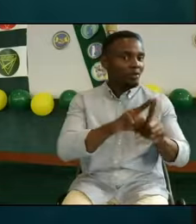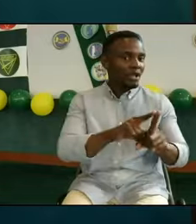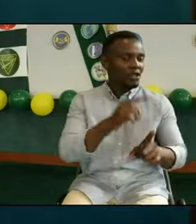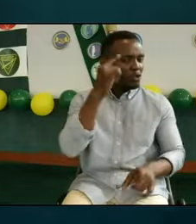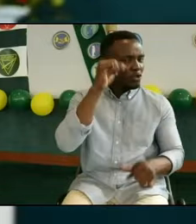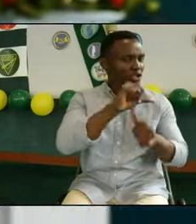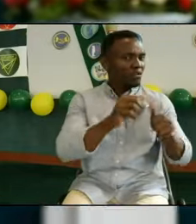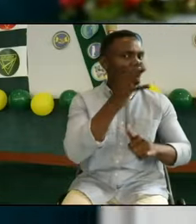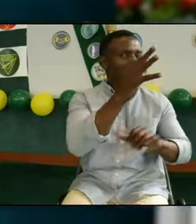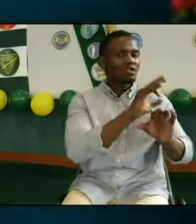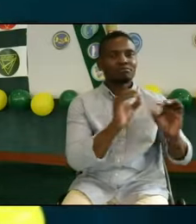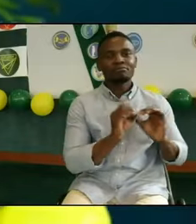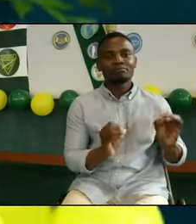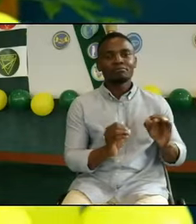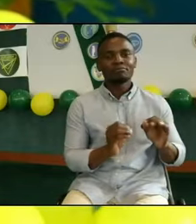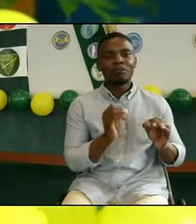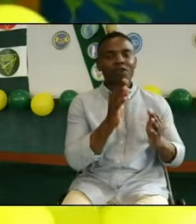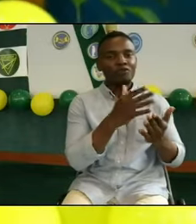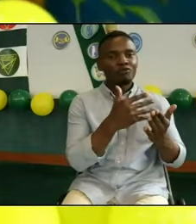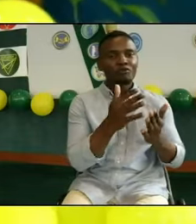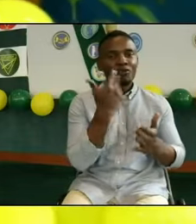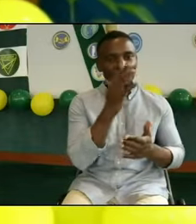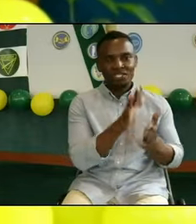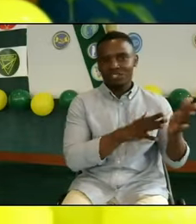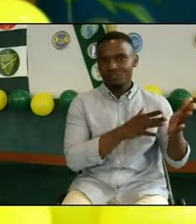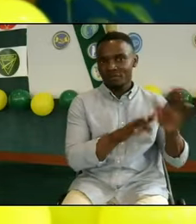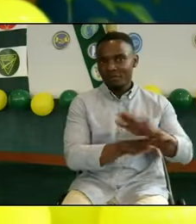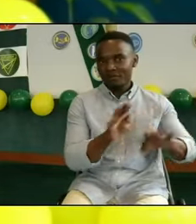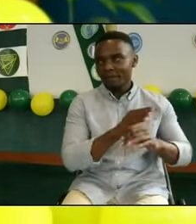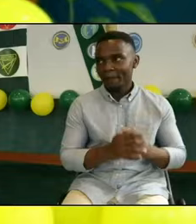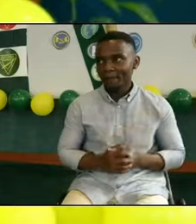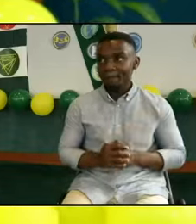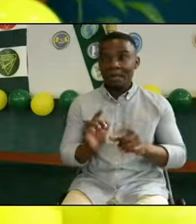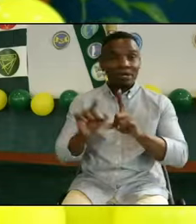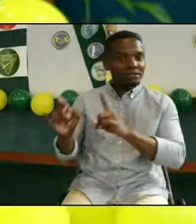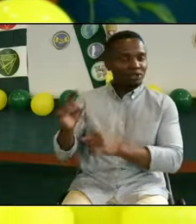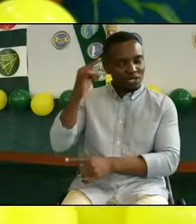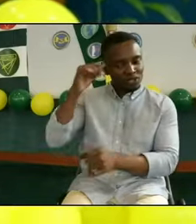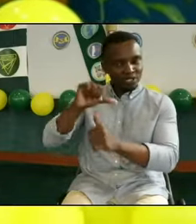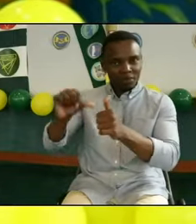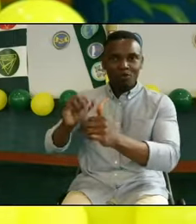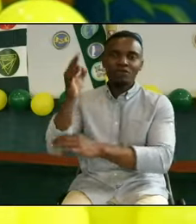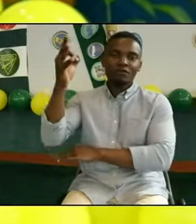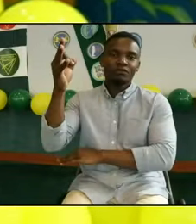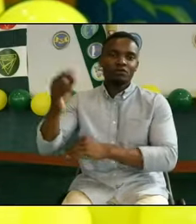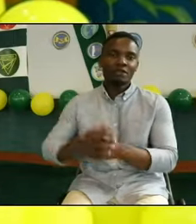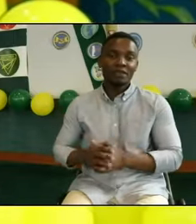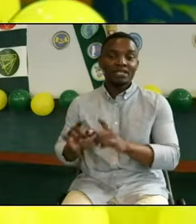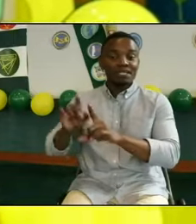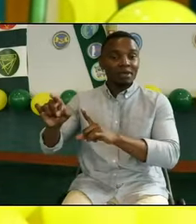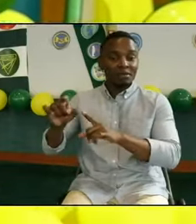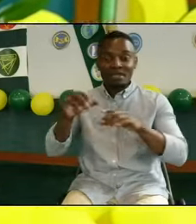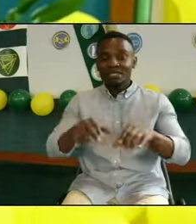He blew his investment away. But this one multiplied his investment. This one made future investment. He suffered less